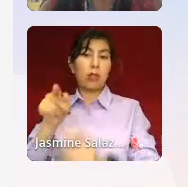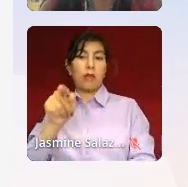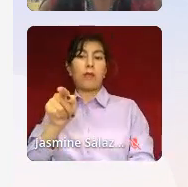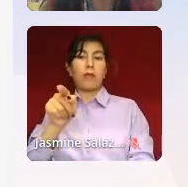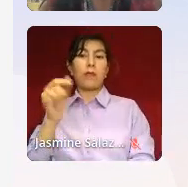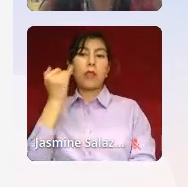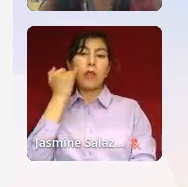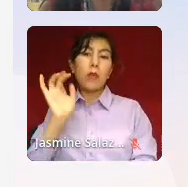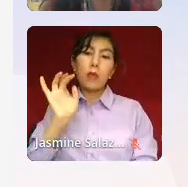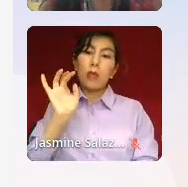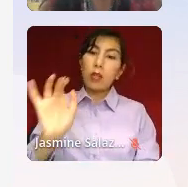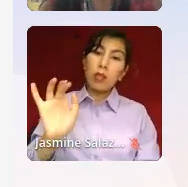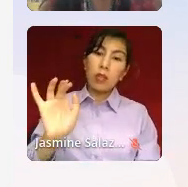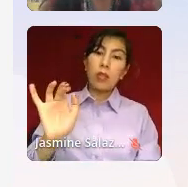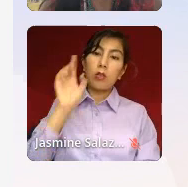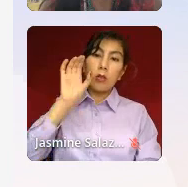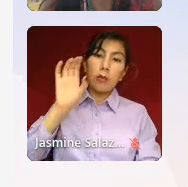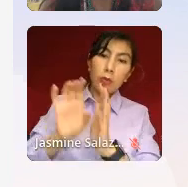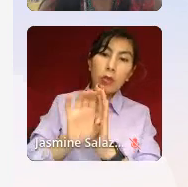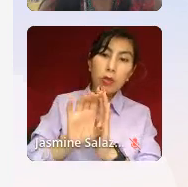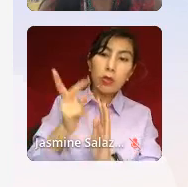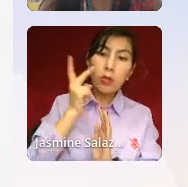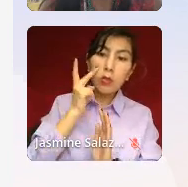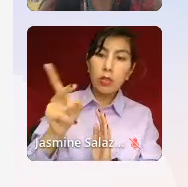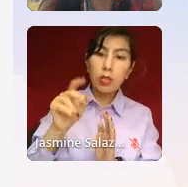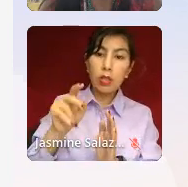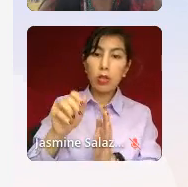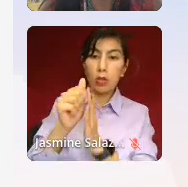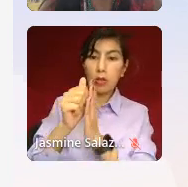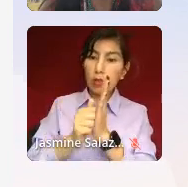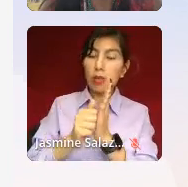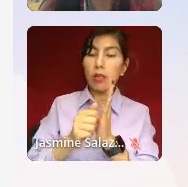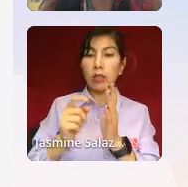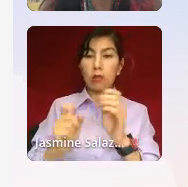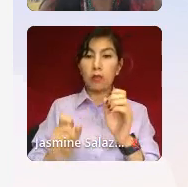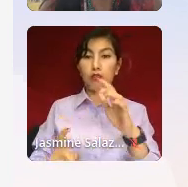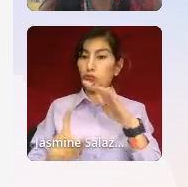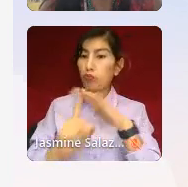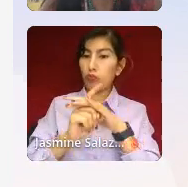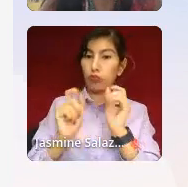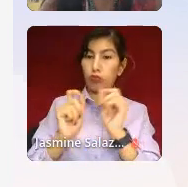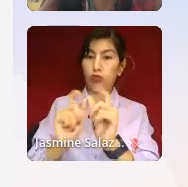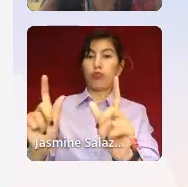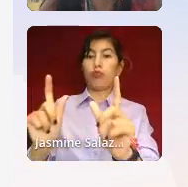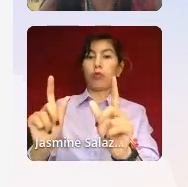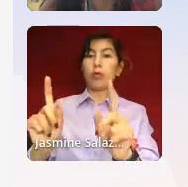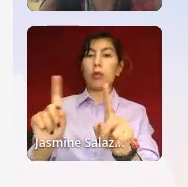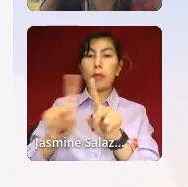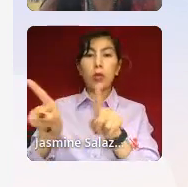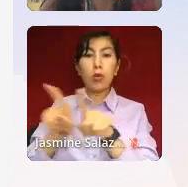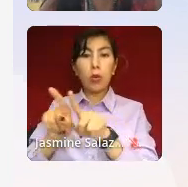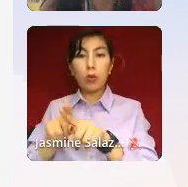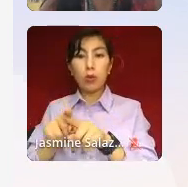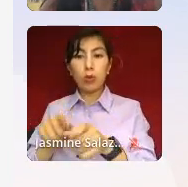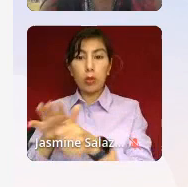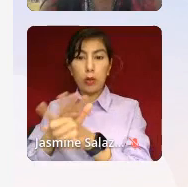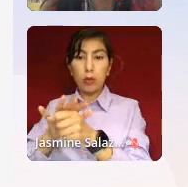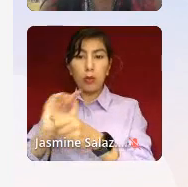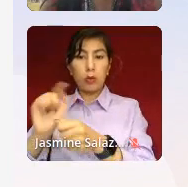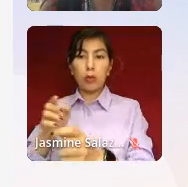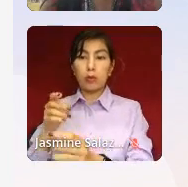click on her image, then you'll see that her profile shows up, but there's also a place where you can send her a direct